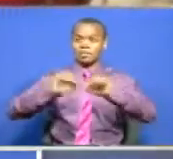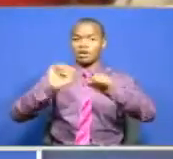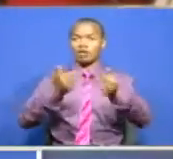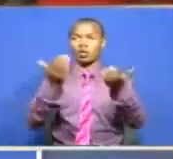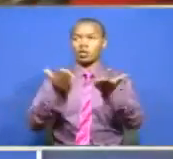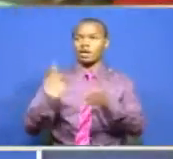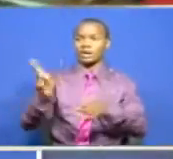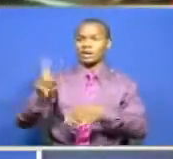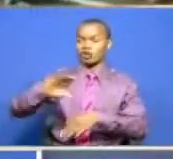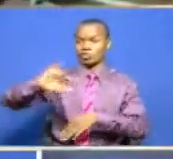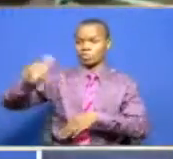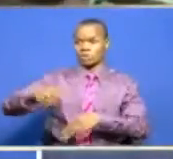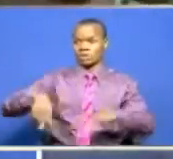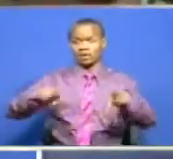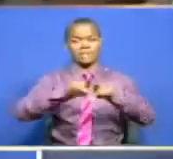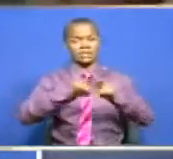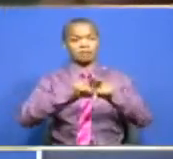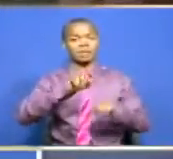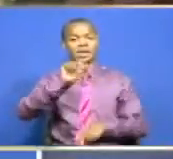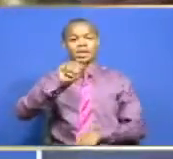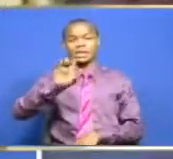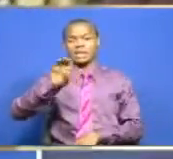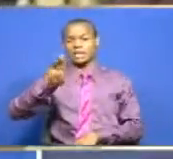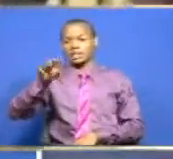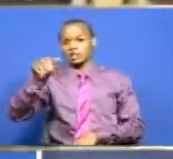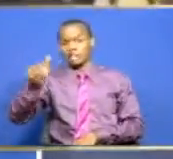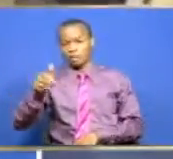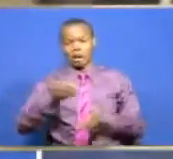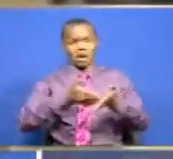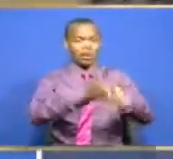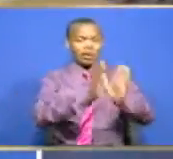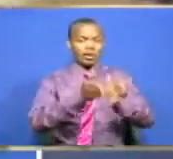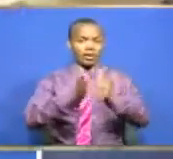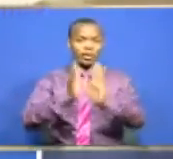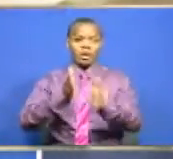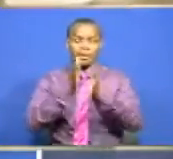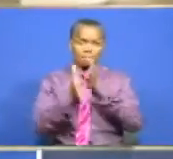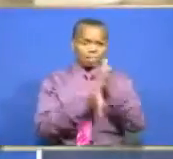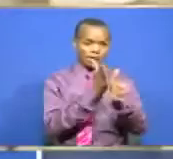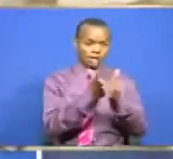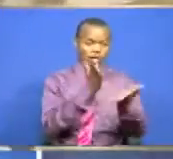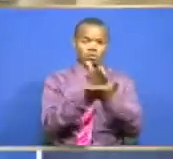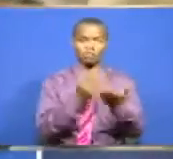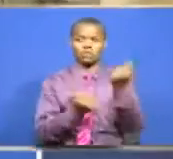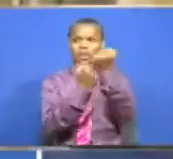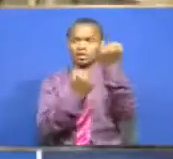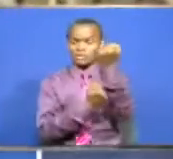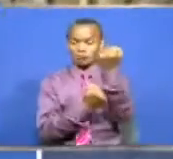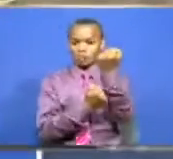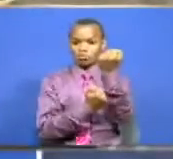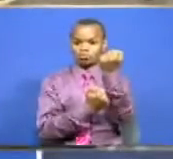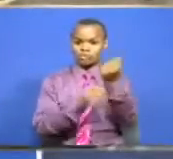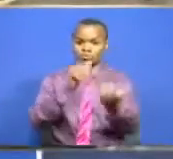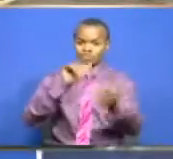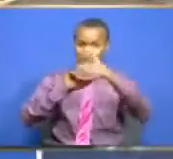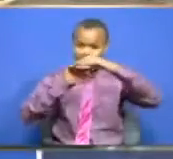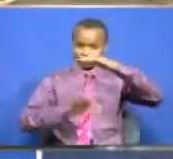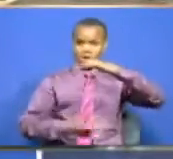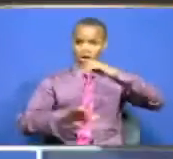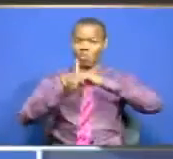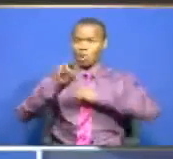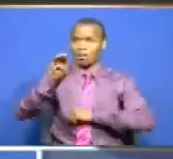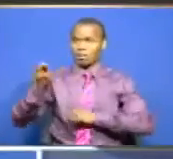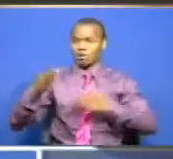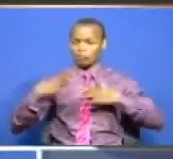The city's sewers infrastructure was originally designed to support less than 1 million people. However, the population